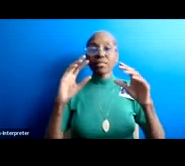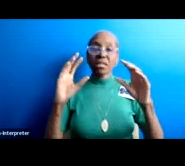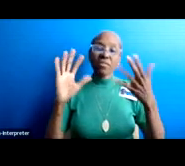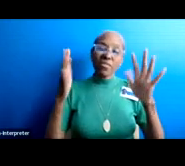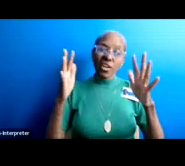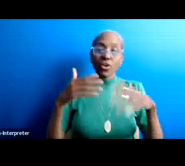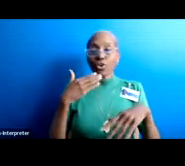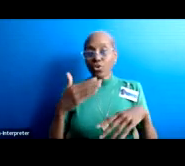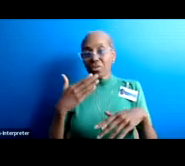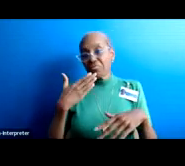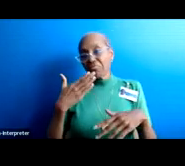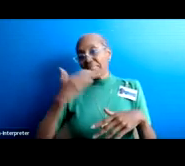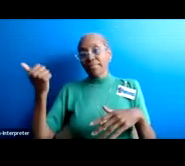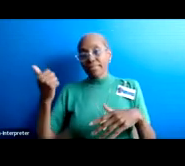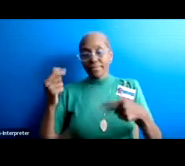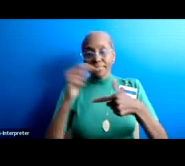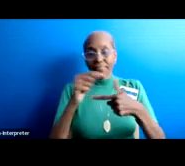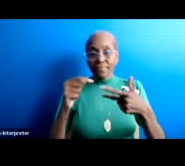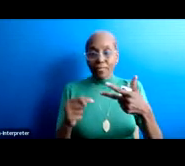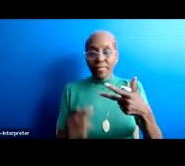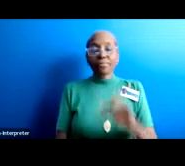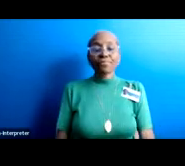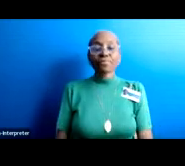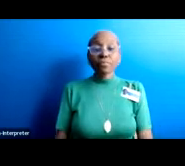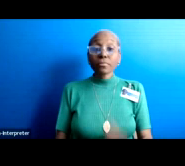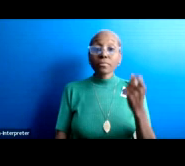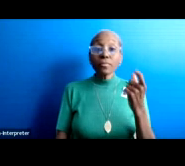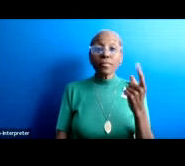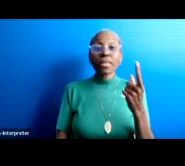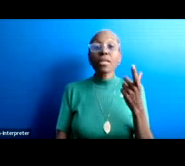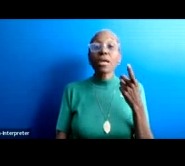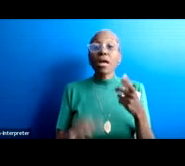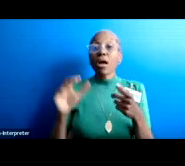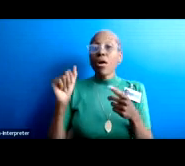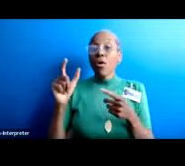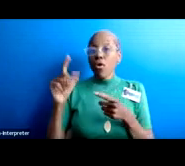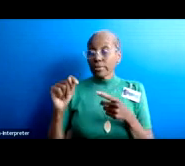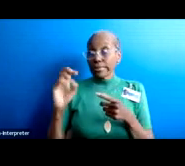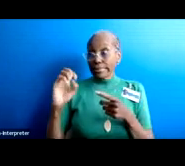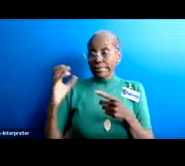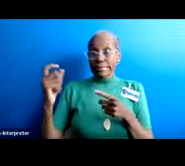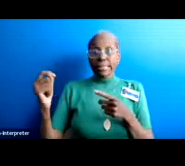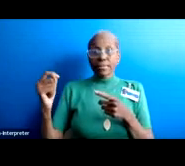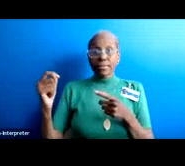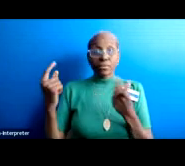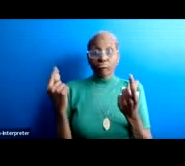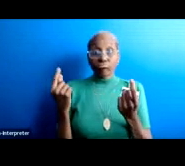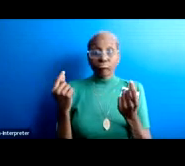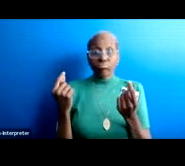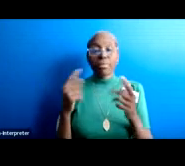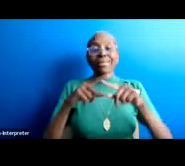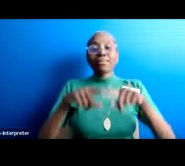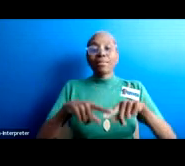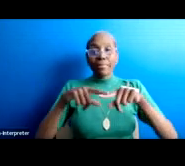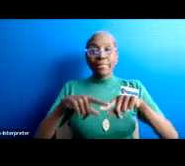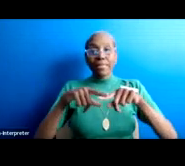fair, good, and best, right? But what that alt text is going to be depends a